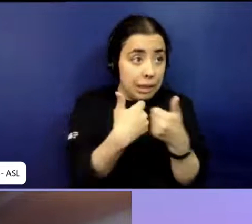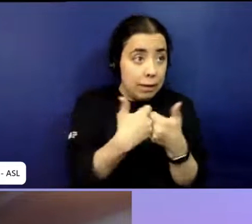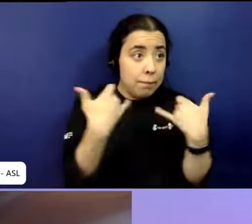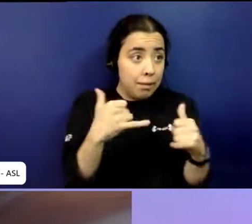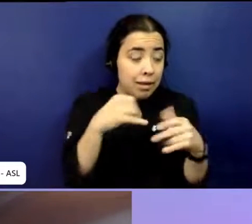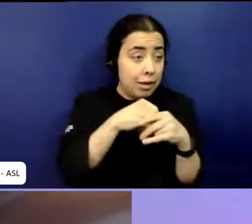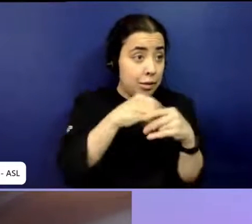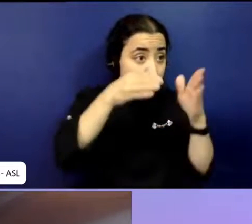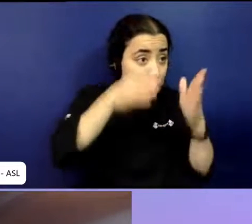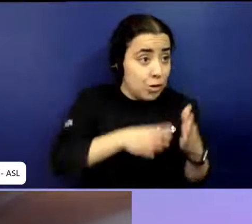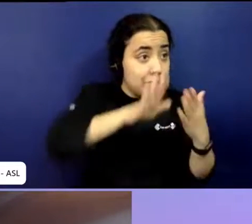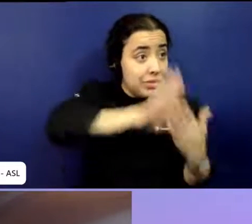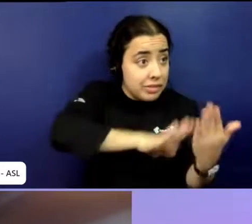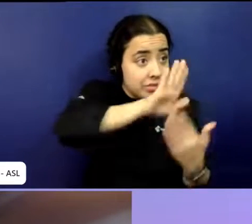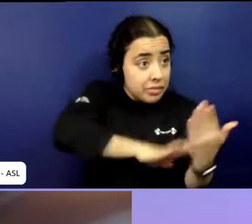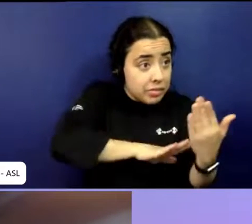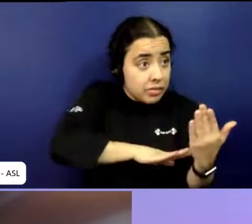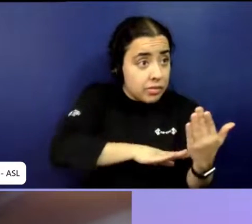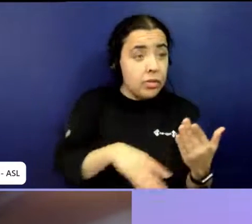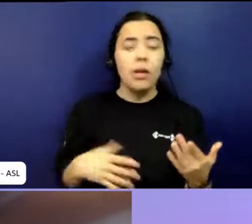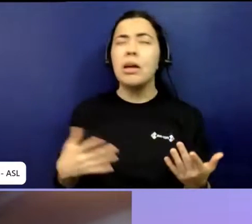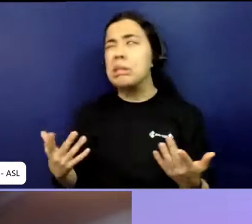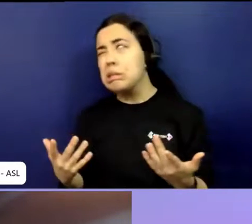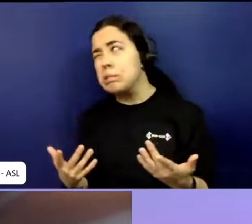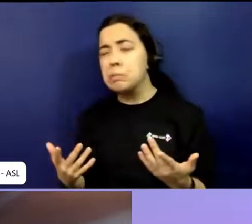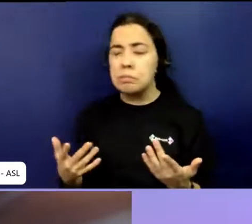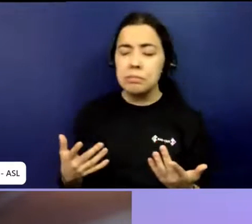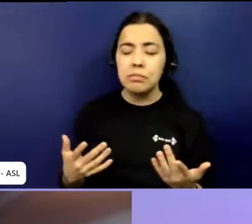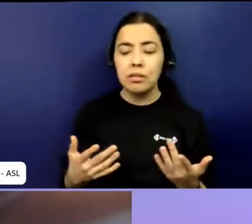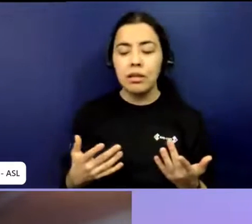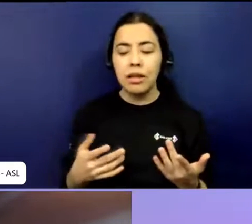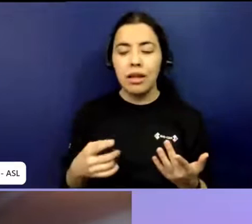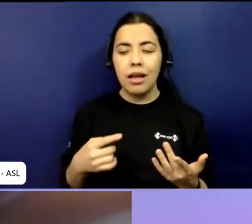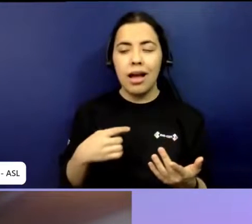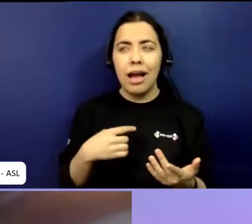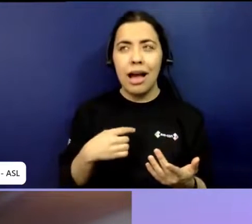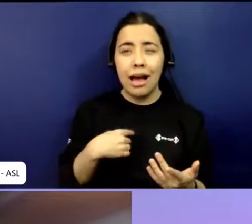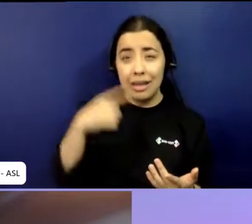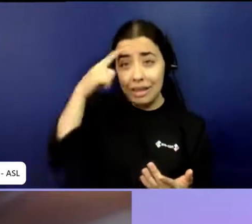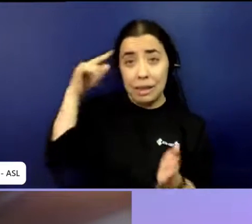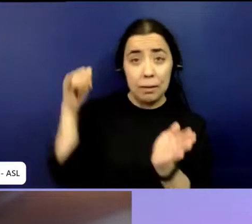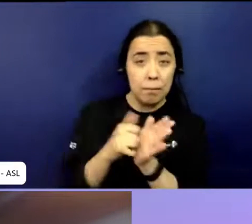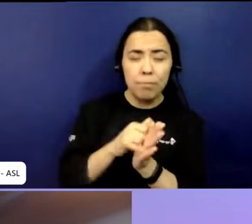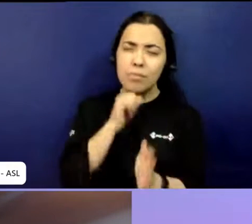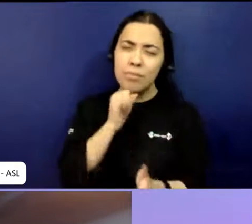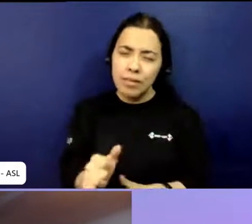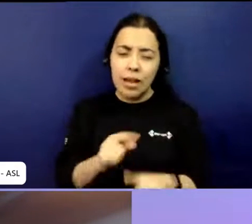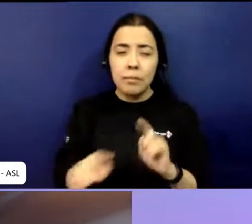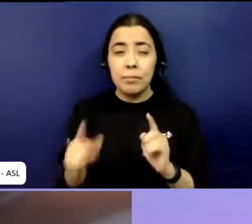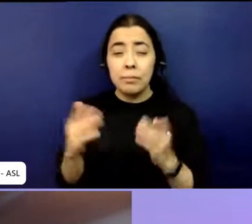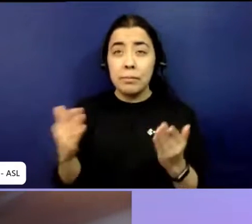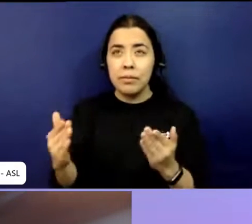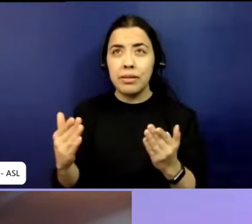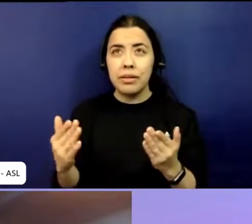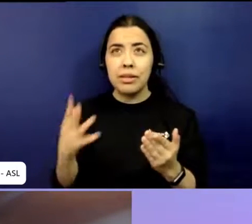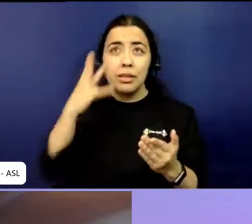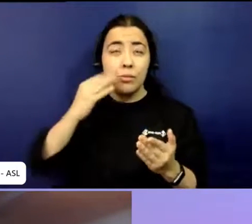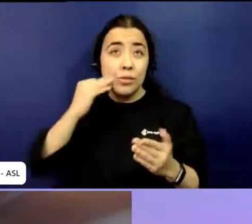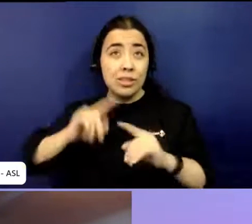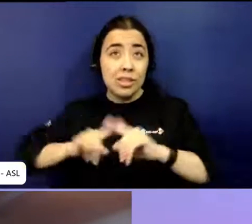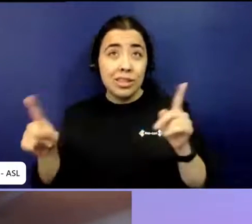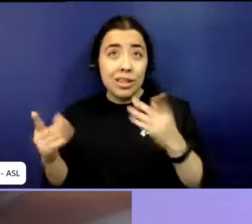I never think anything is just outright impossible. It might look different. It may be